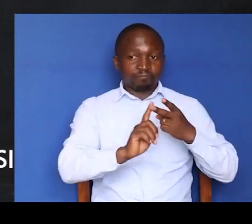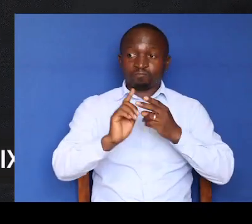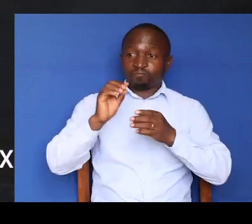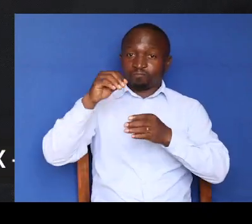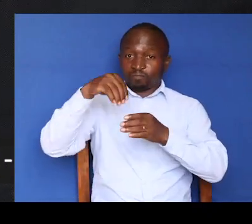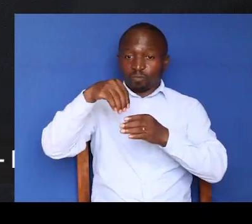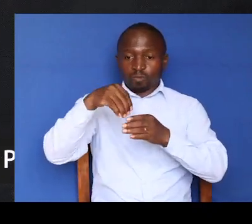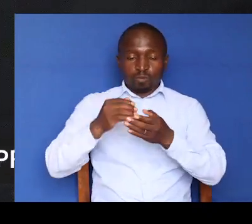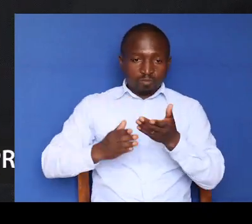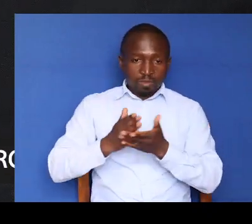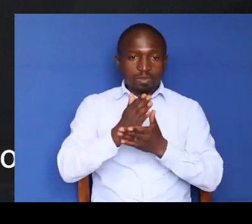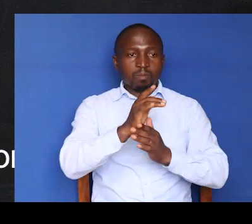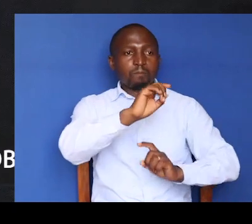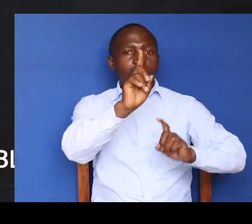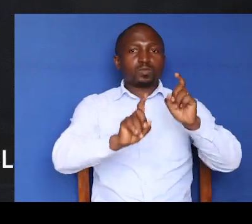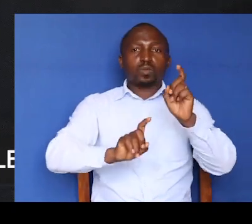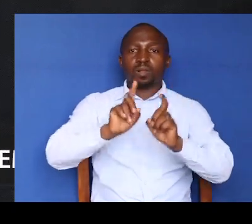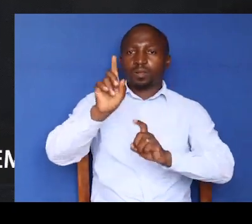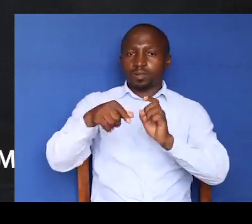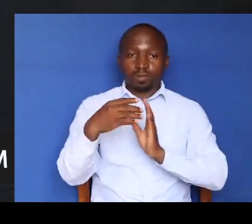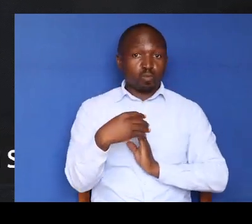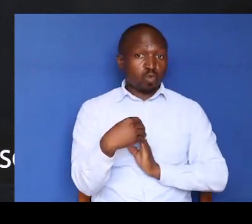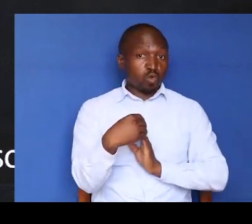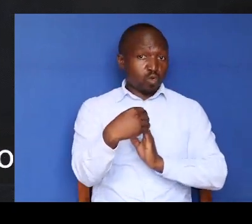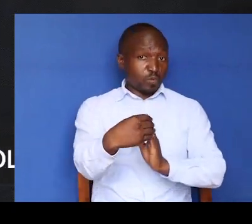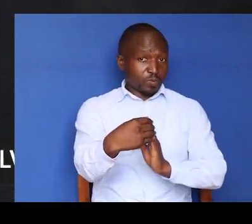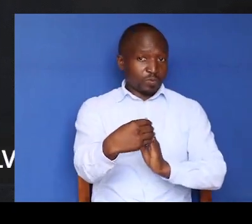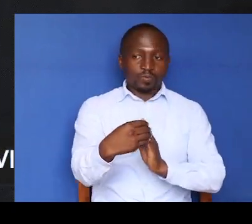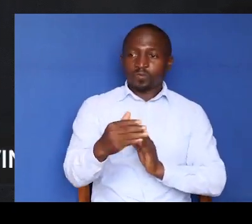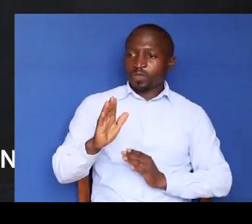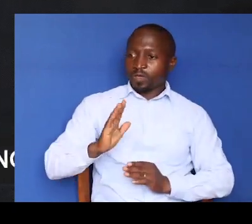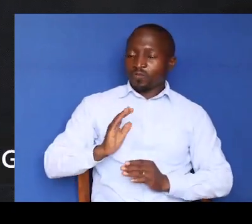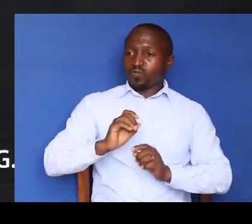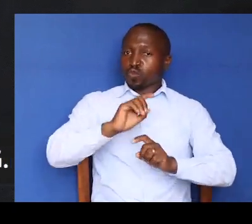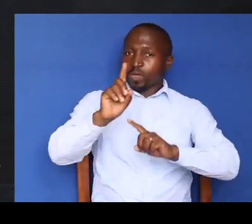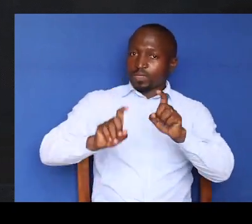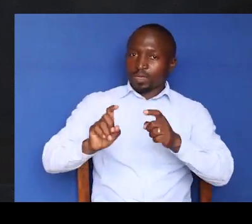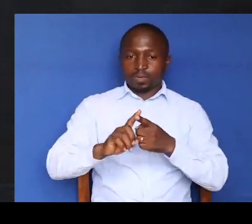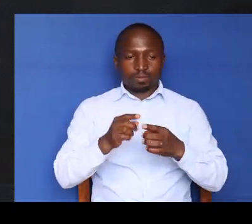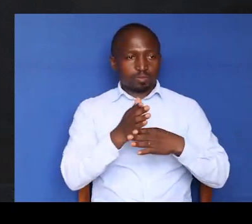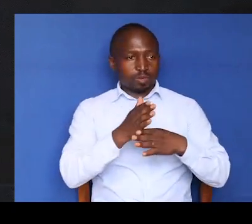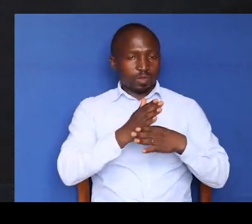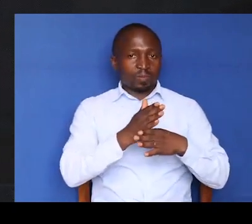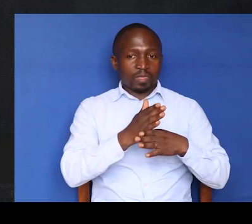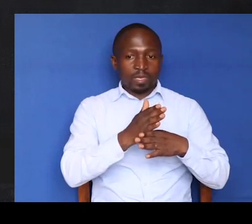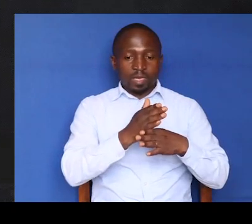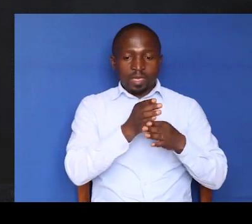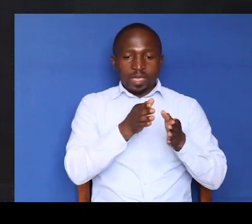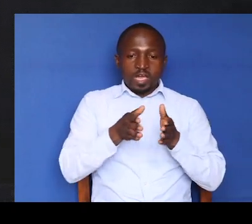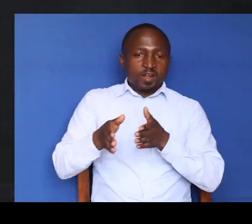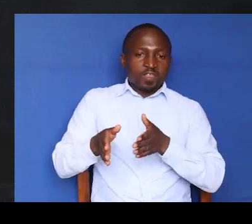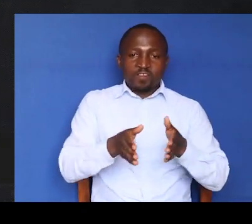of the guiding questions. We have questions related to the concept of river rejuvenation. I